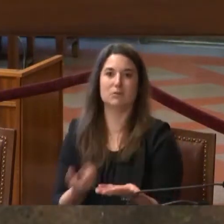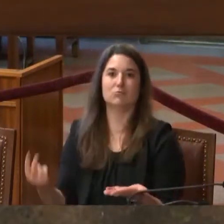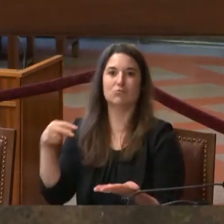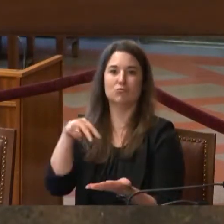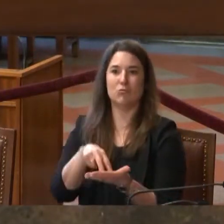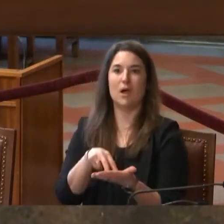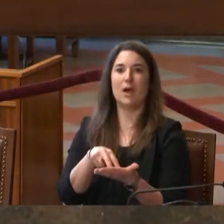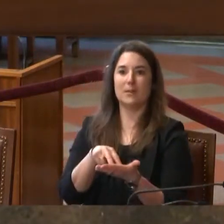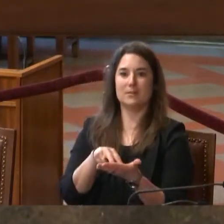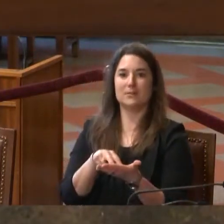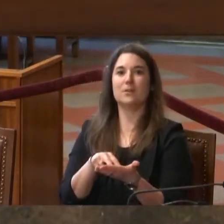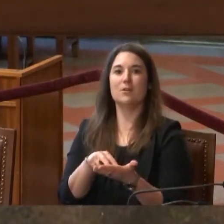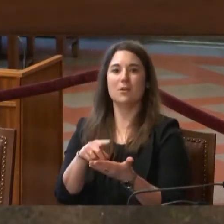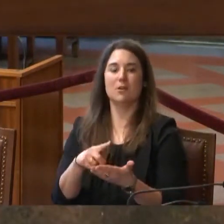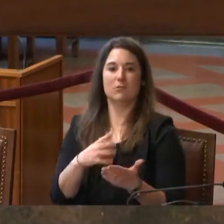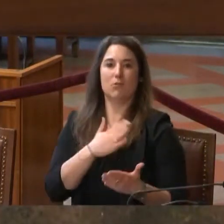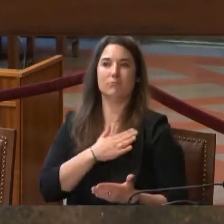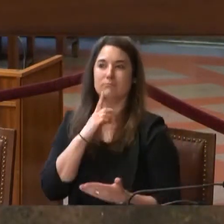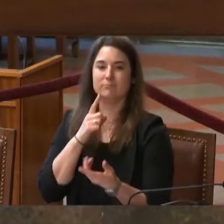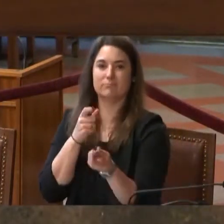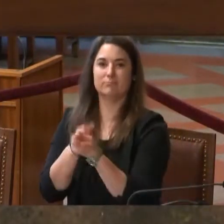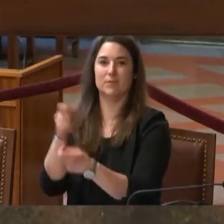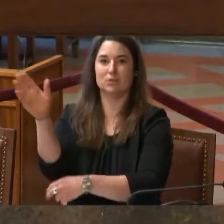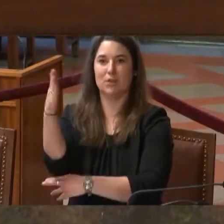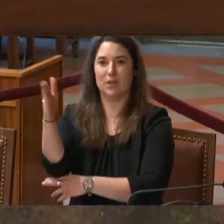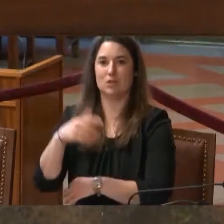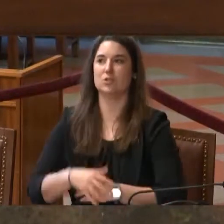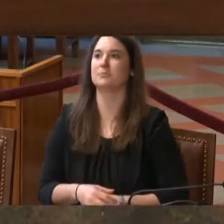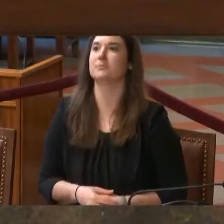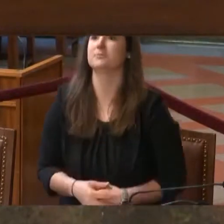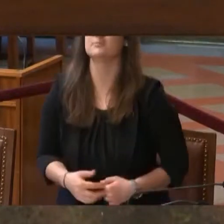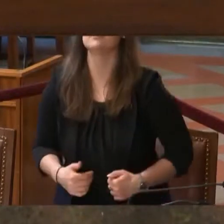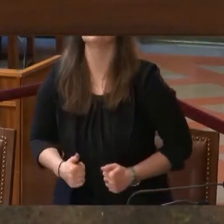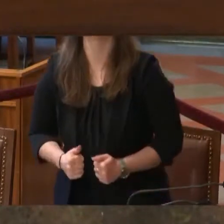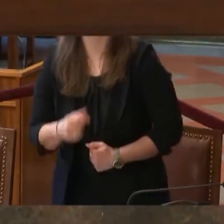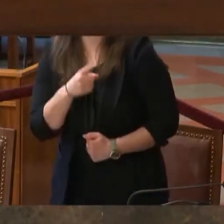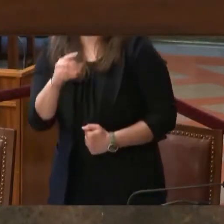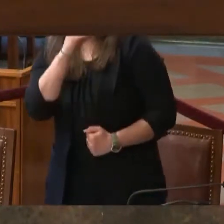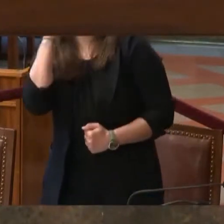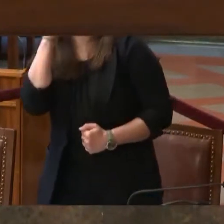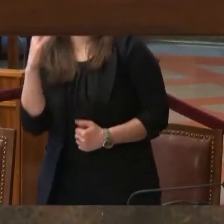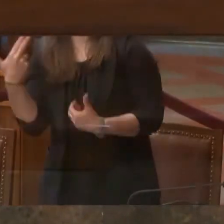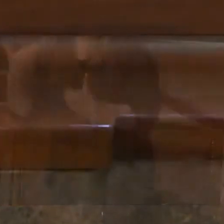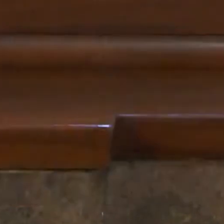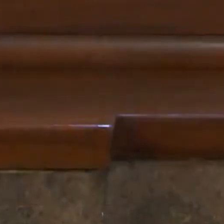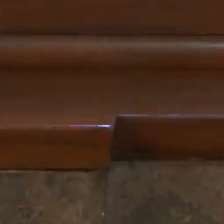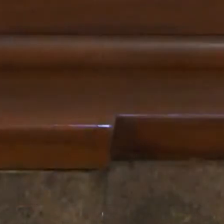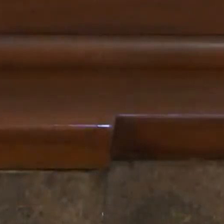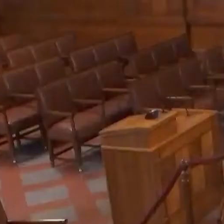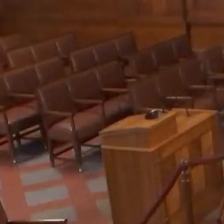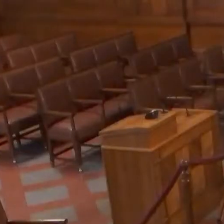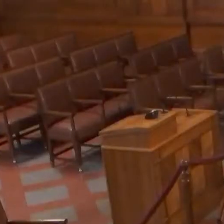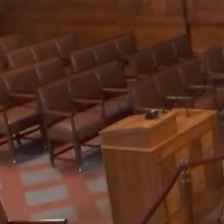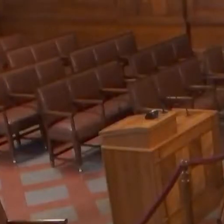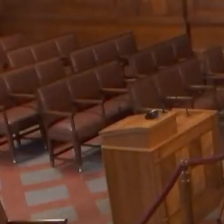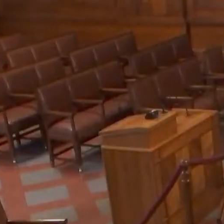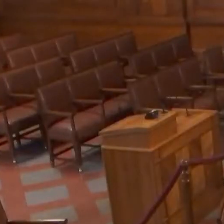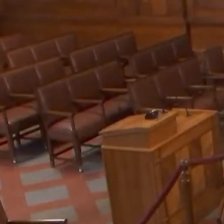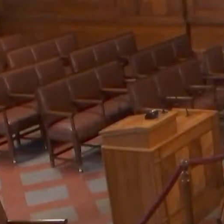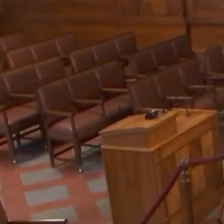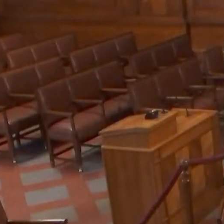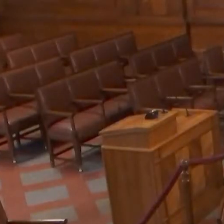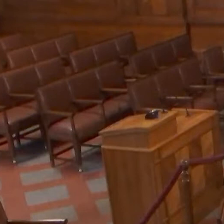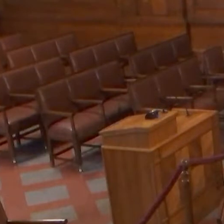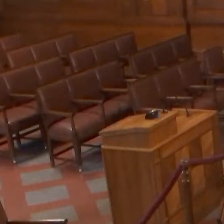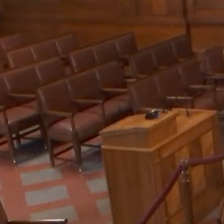those in the room for the Pledge of Allegiance, remain standing for a moment of silence. And those at home, if you'd like to join us, please join us.